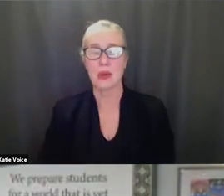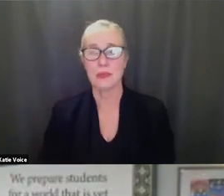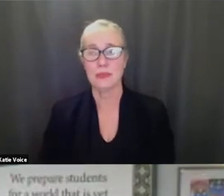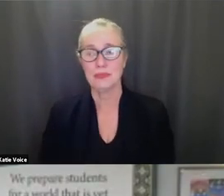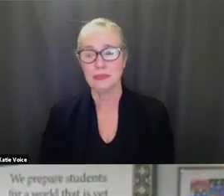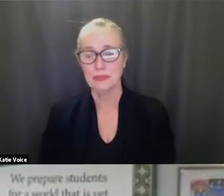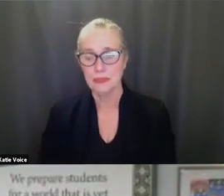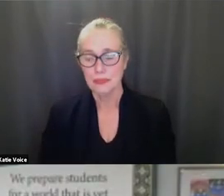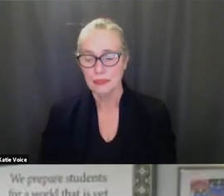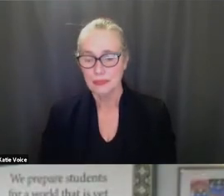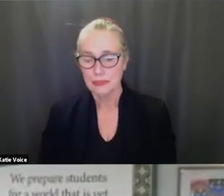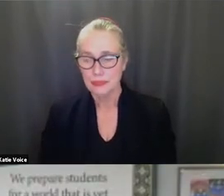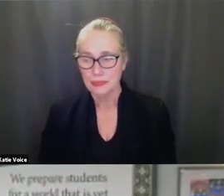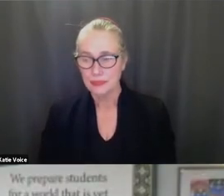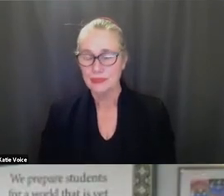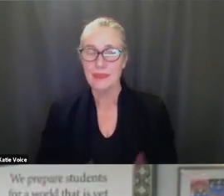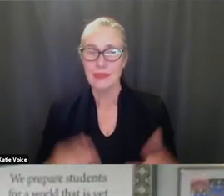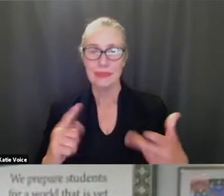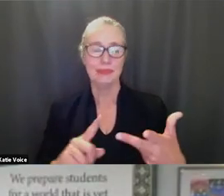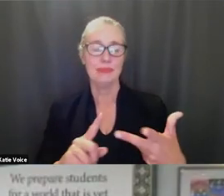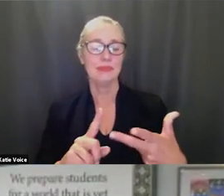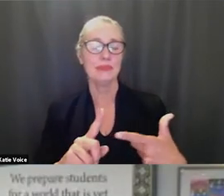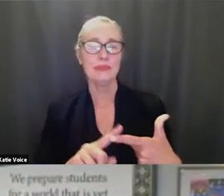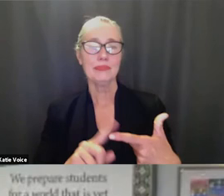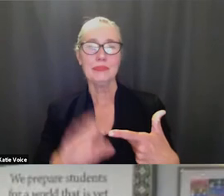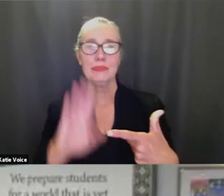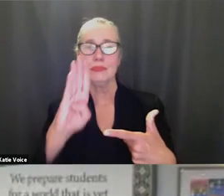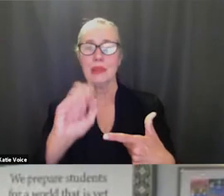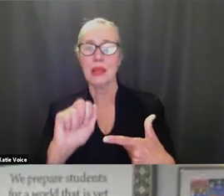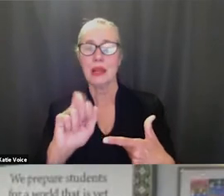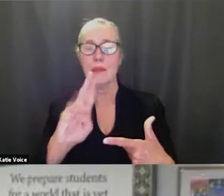you next speaker is barbara parmesa